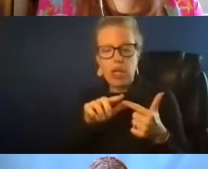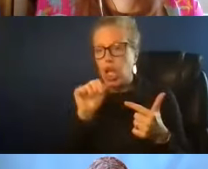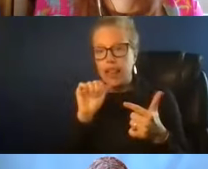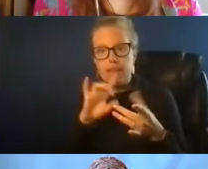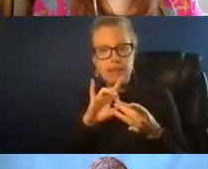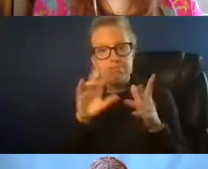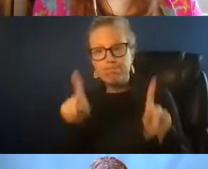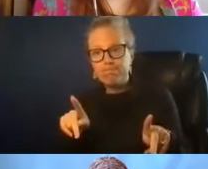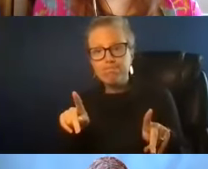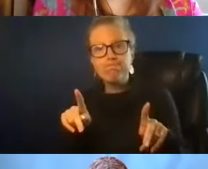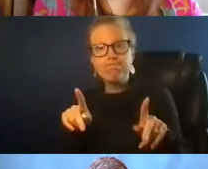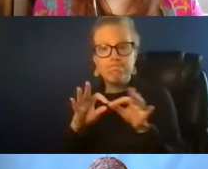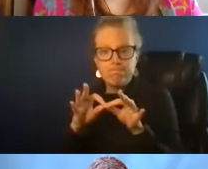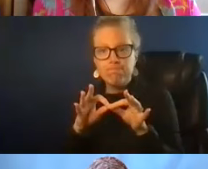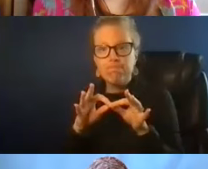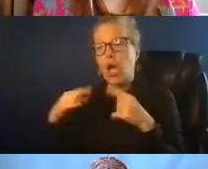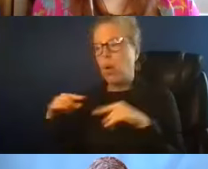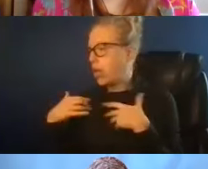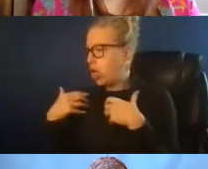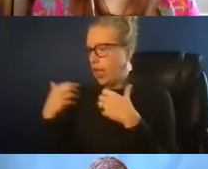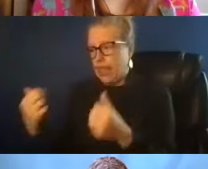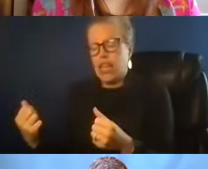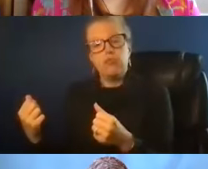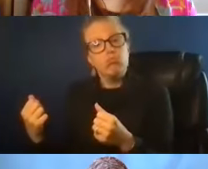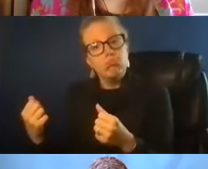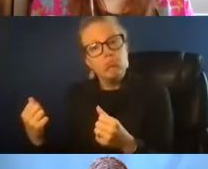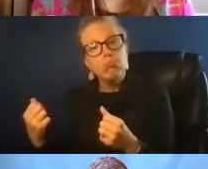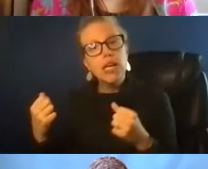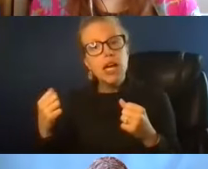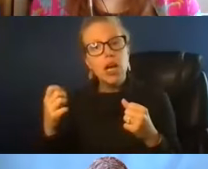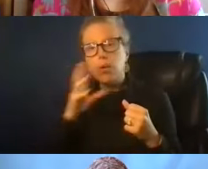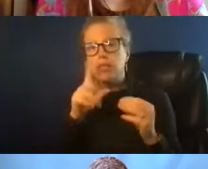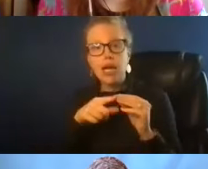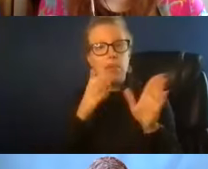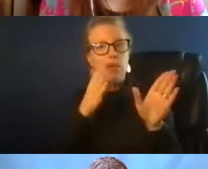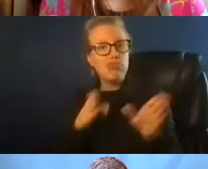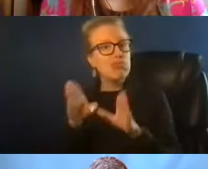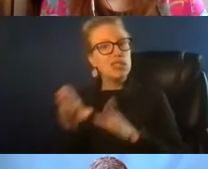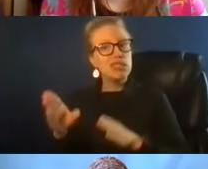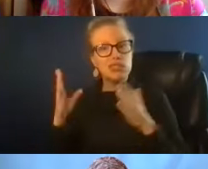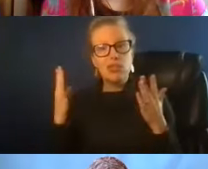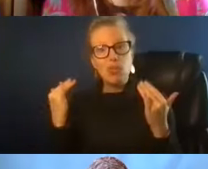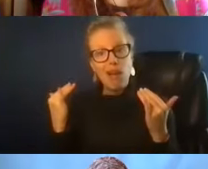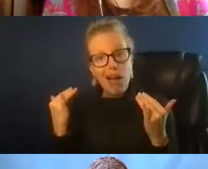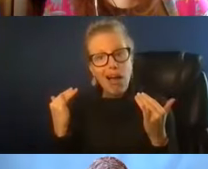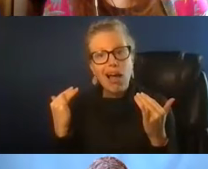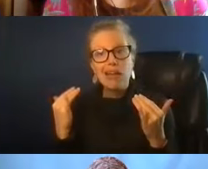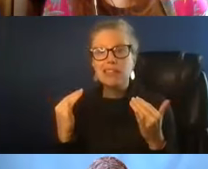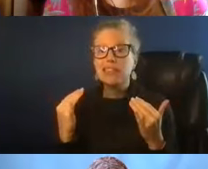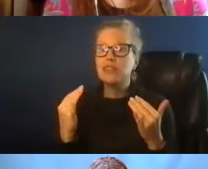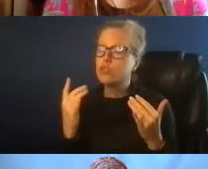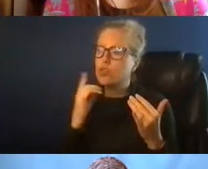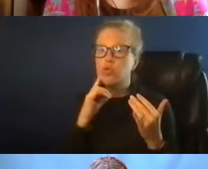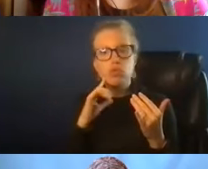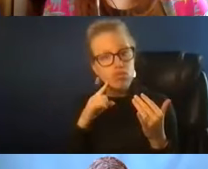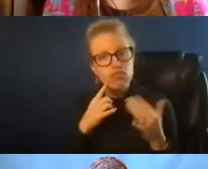healing. And we talk about preparation because it's essential. When you